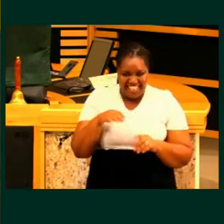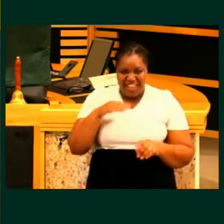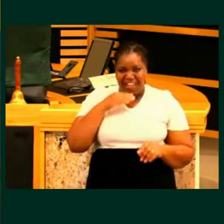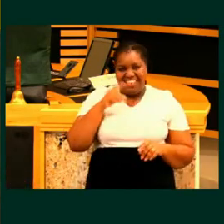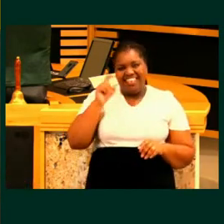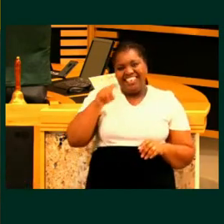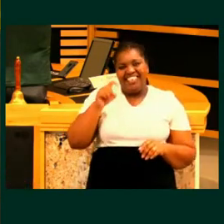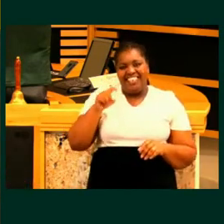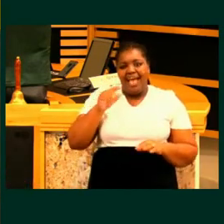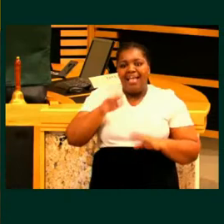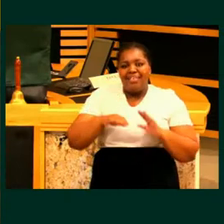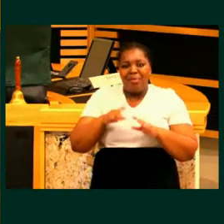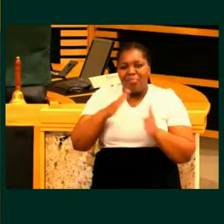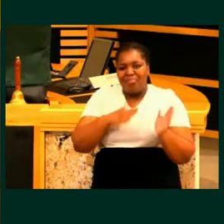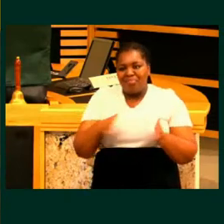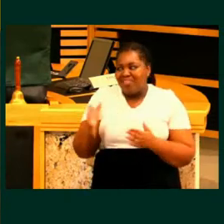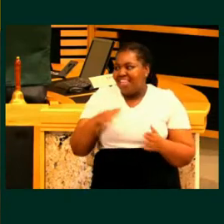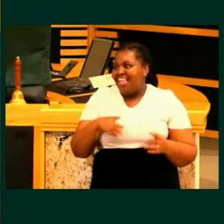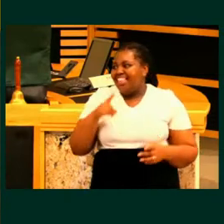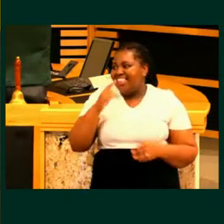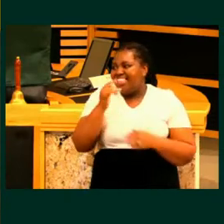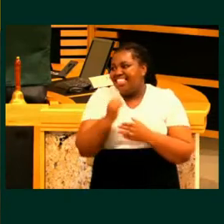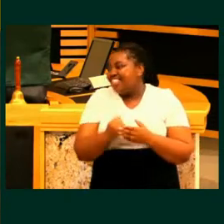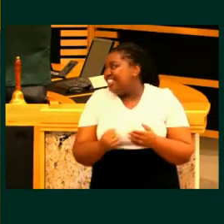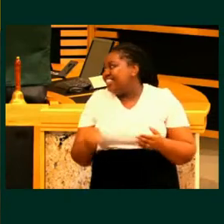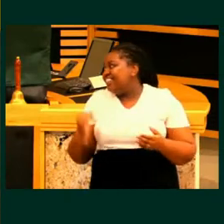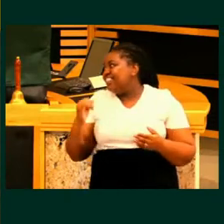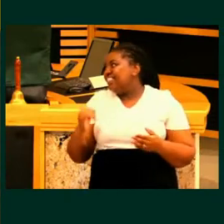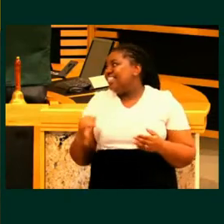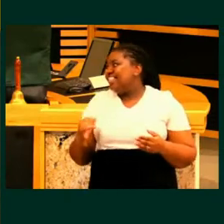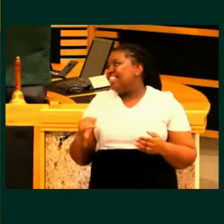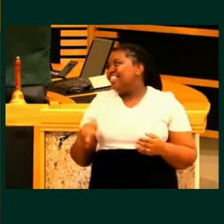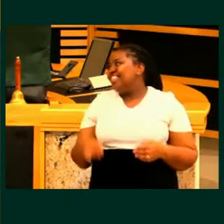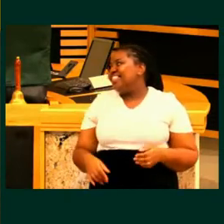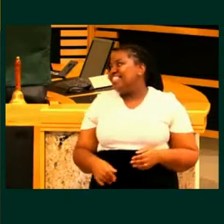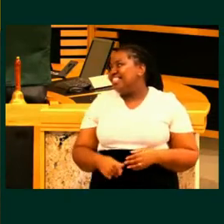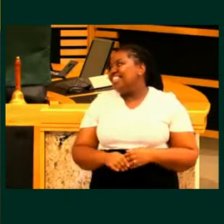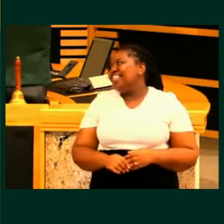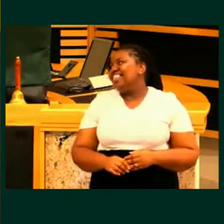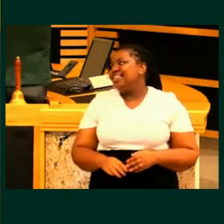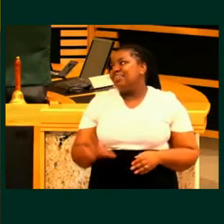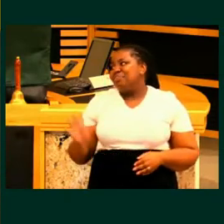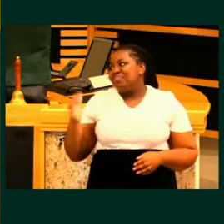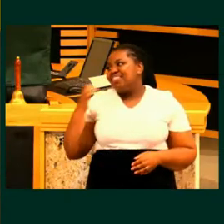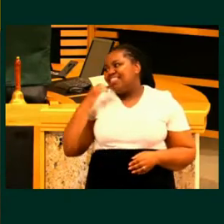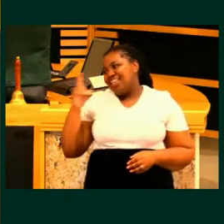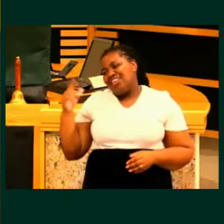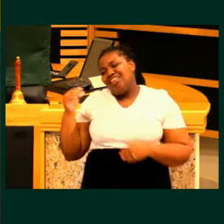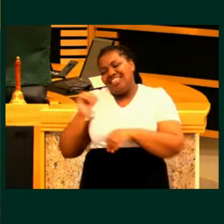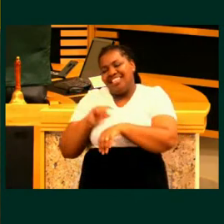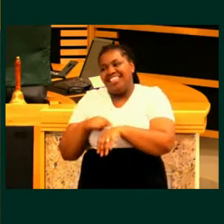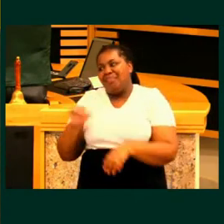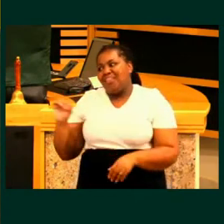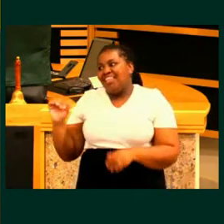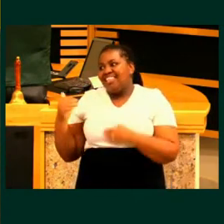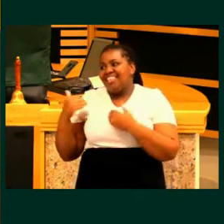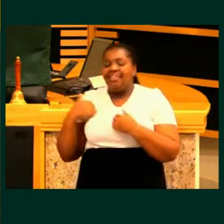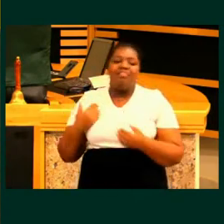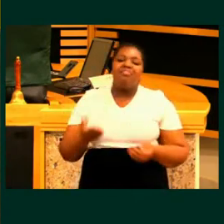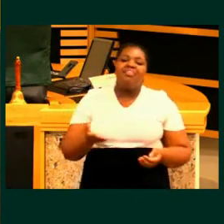steps to address individuals who are alleged to have committed s your time is saved